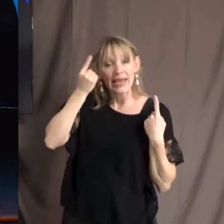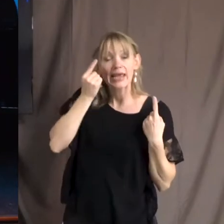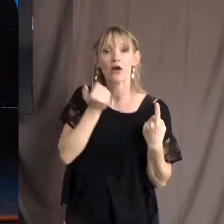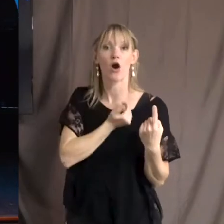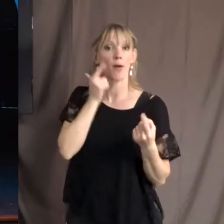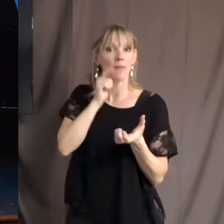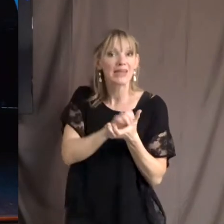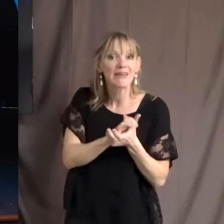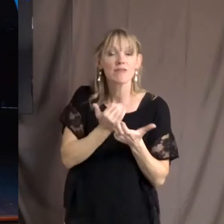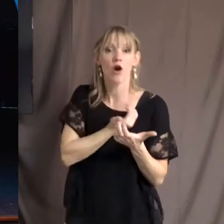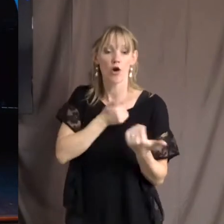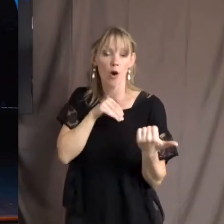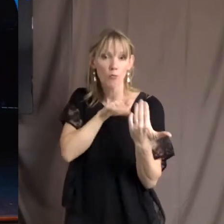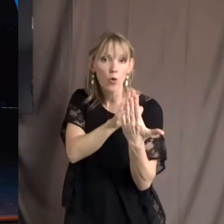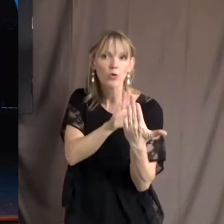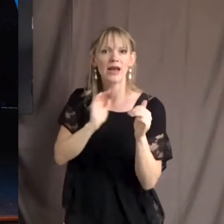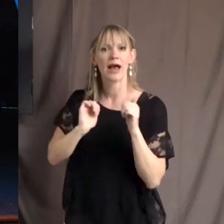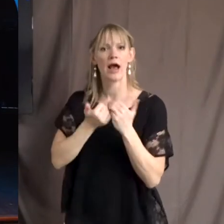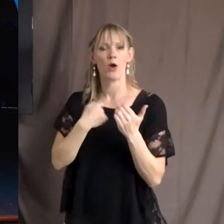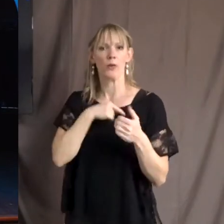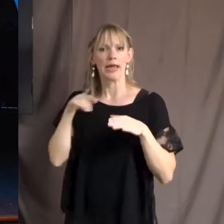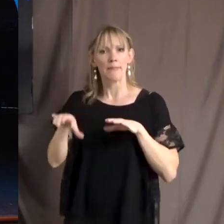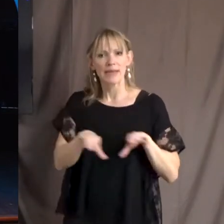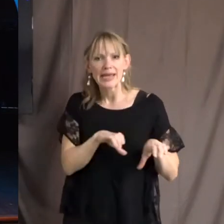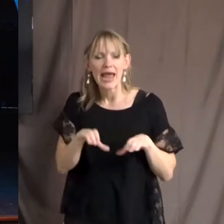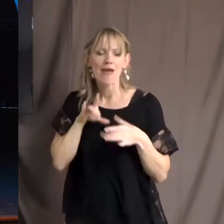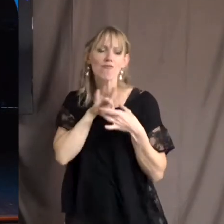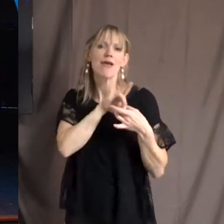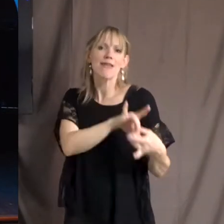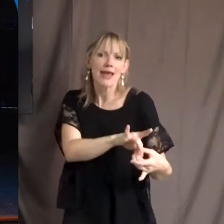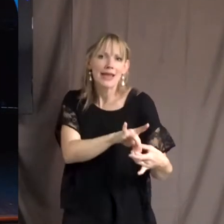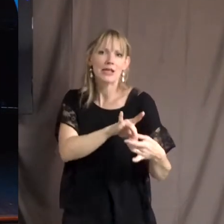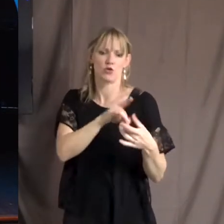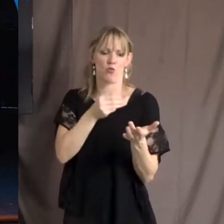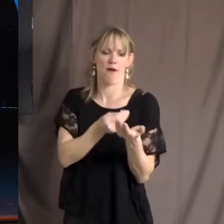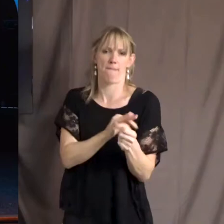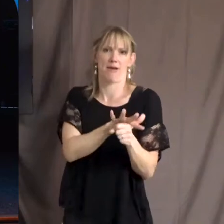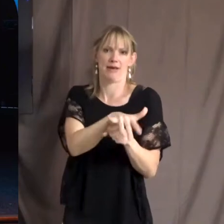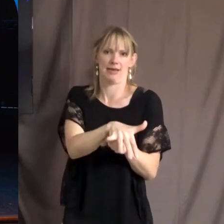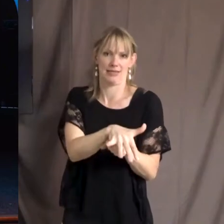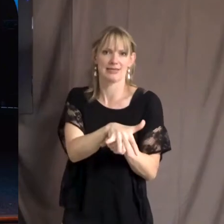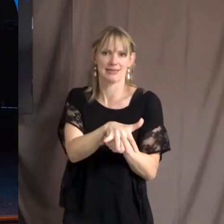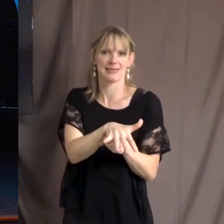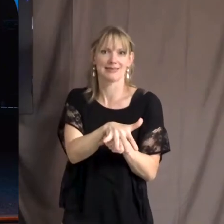are behaving with regards to abundance. And a huge part of that is to begin to